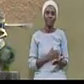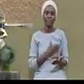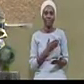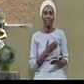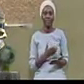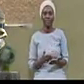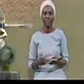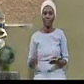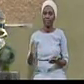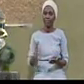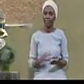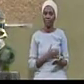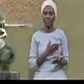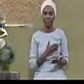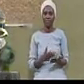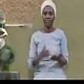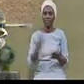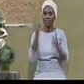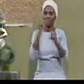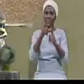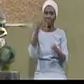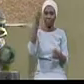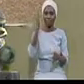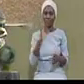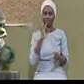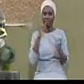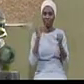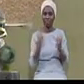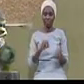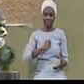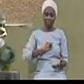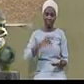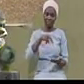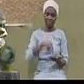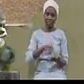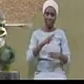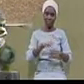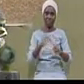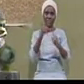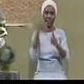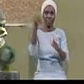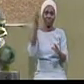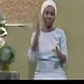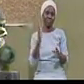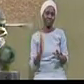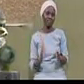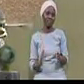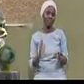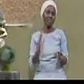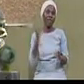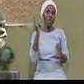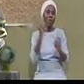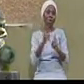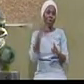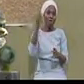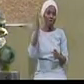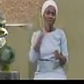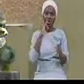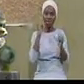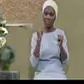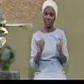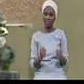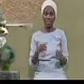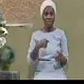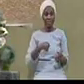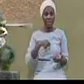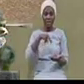I stand up on the word of God. I stand up on the word of God. I